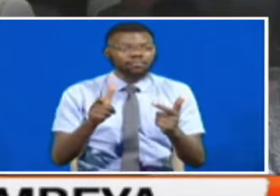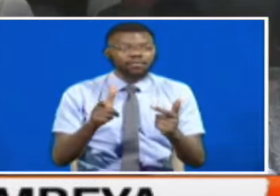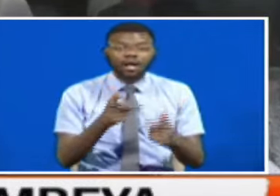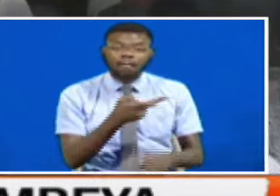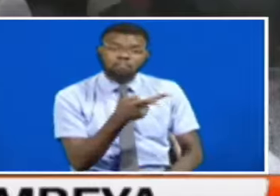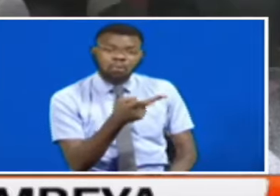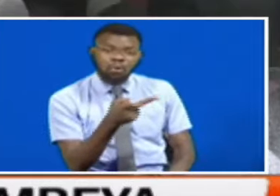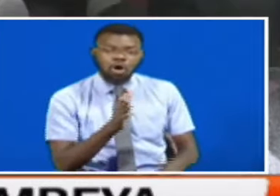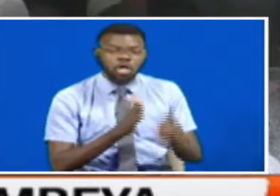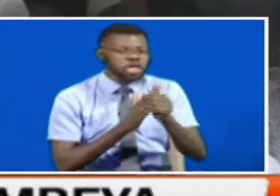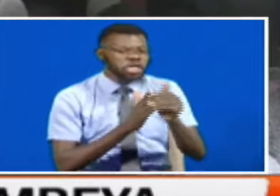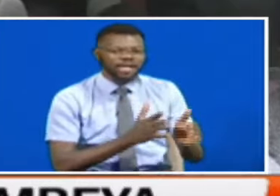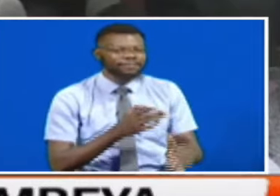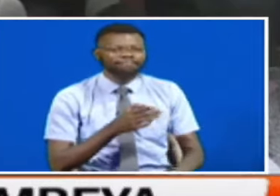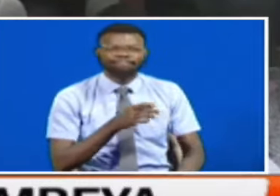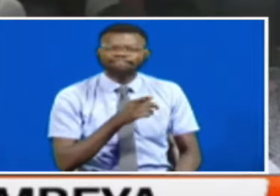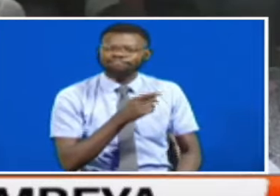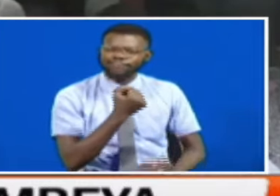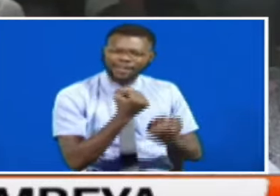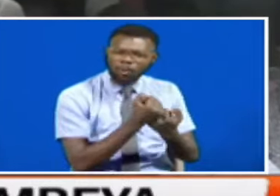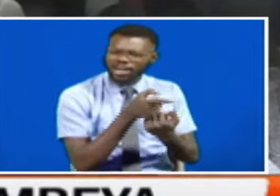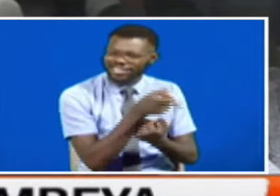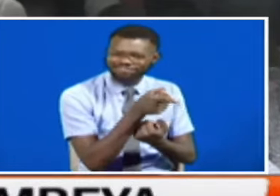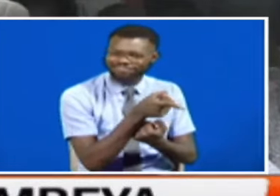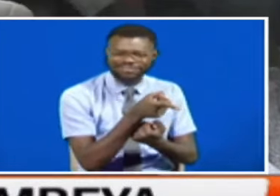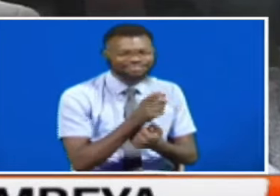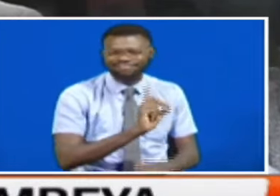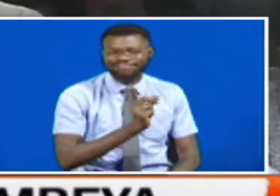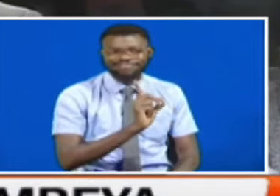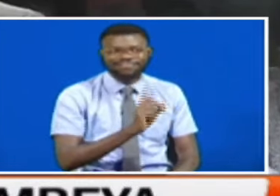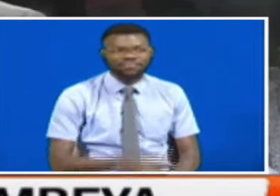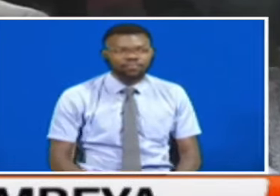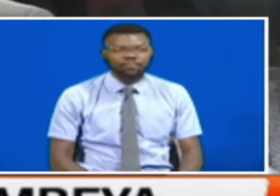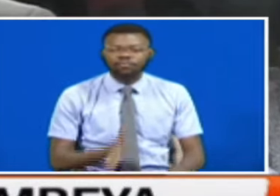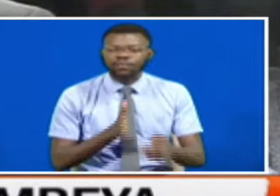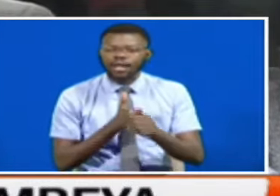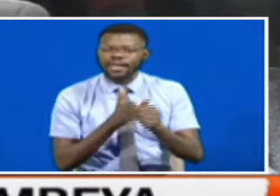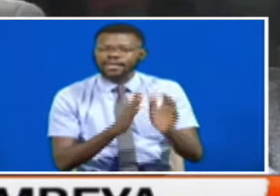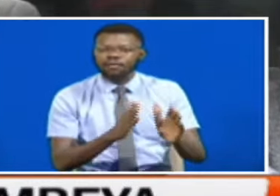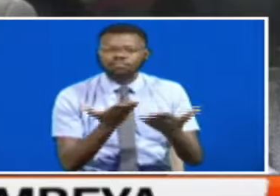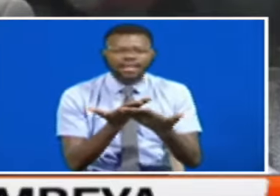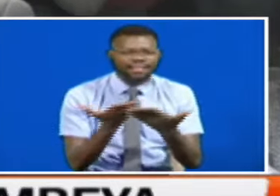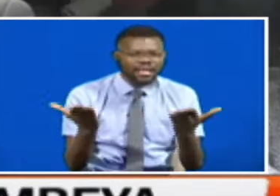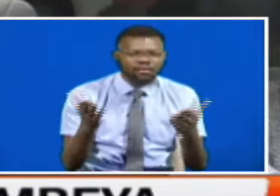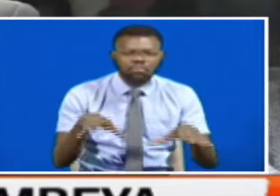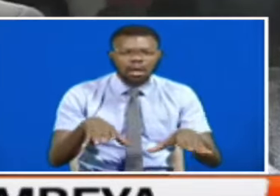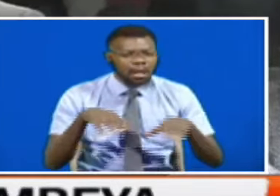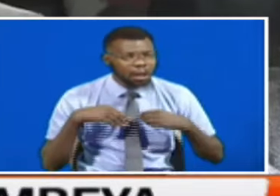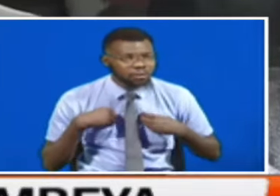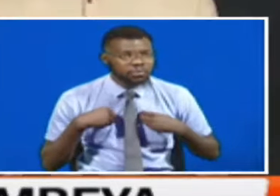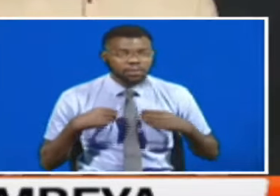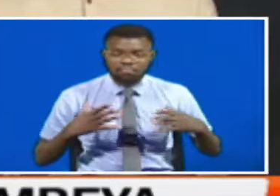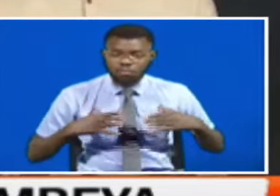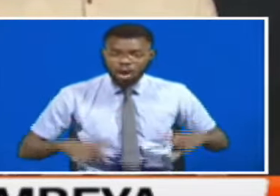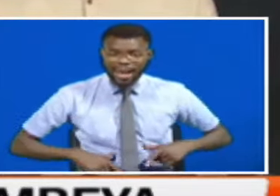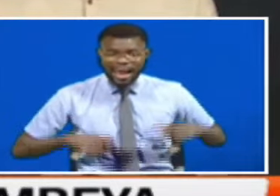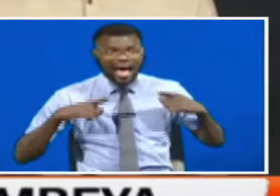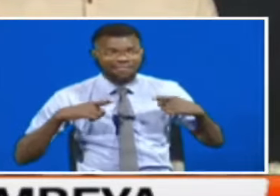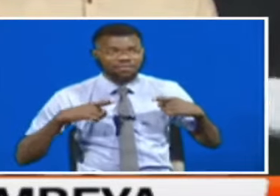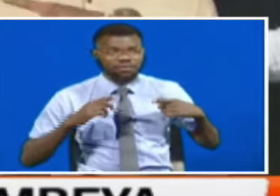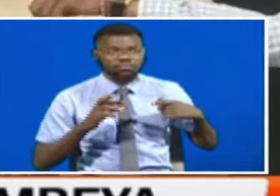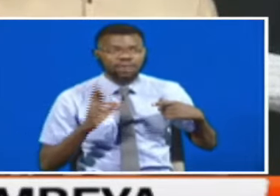the incident. Uwe kiongozi aina gani, cha cheo gani, hatutakubali watarisha maisha ya wananchi. Hatuwezi